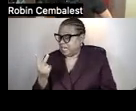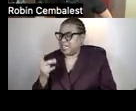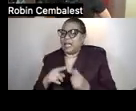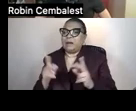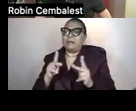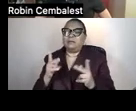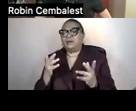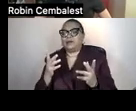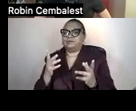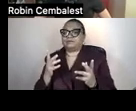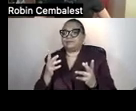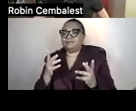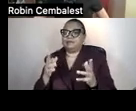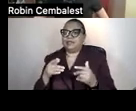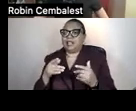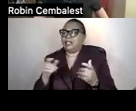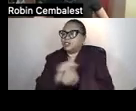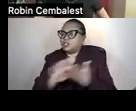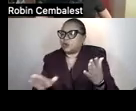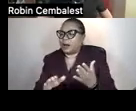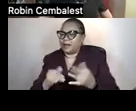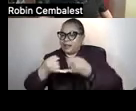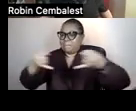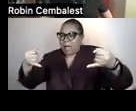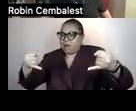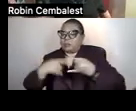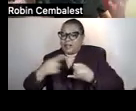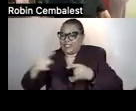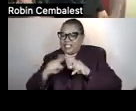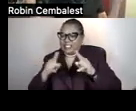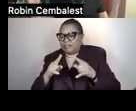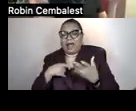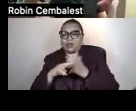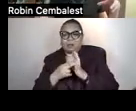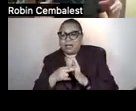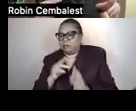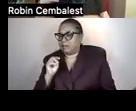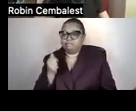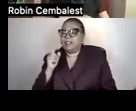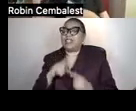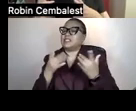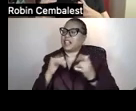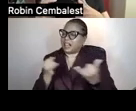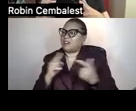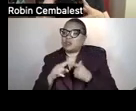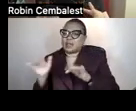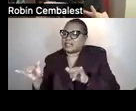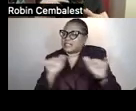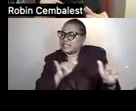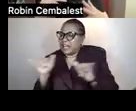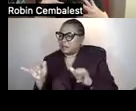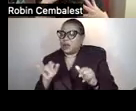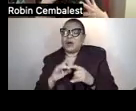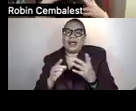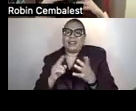people, destroying the boundaries between these different, I don't mean to be flip, but there's a lot of language that's very similar in that. And